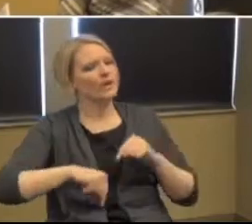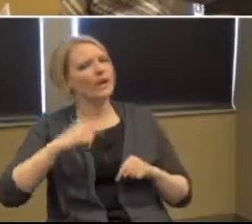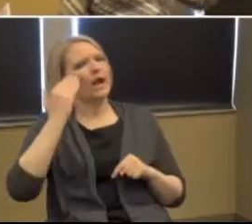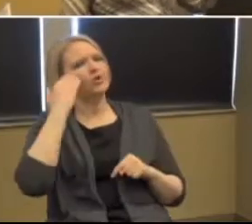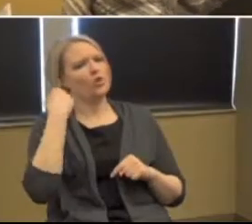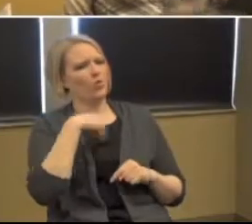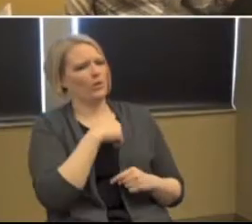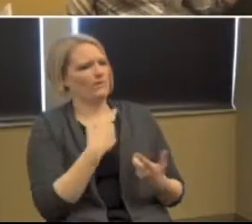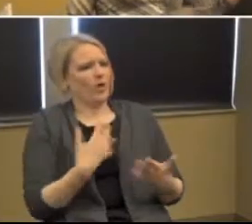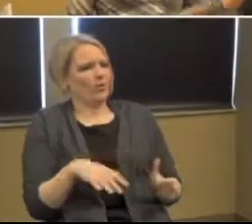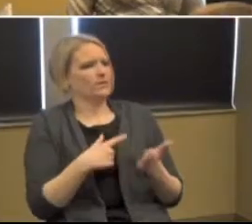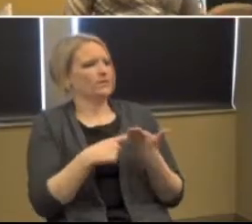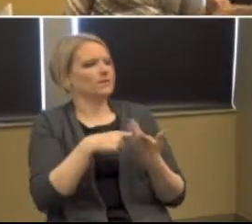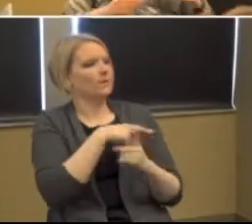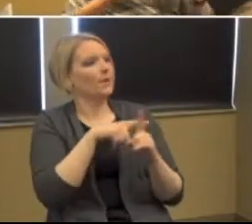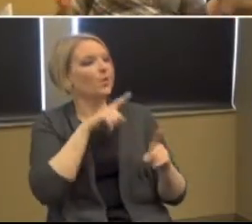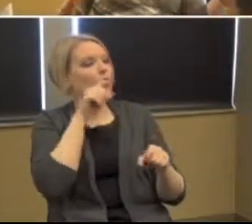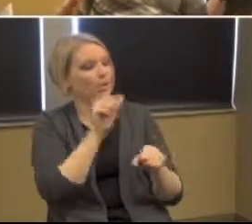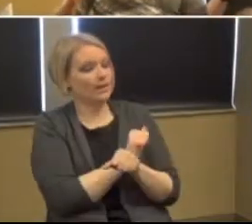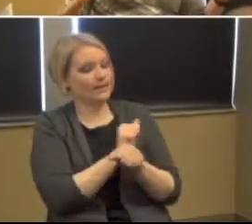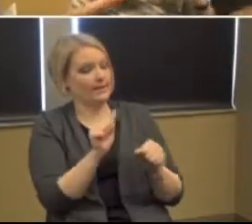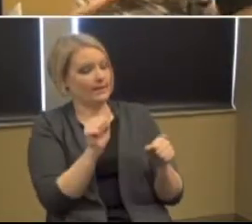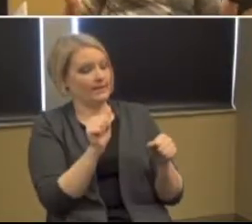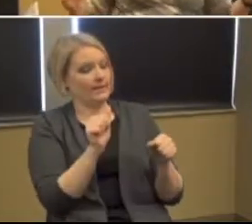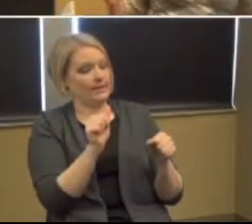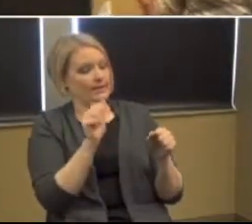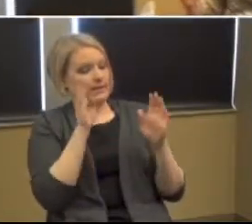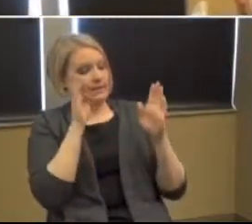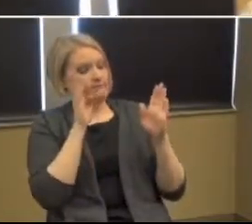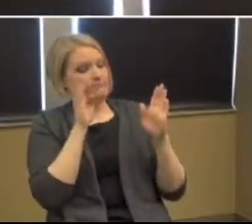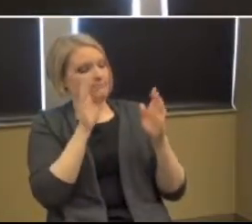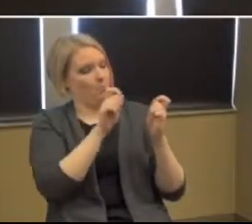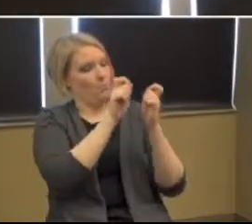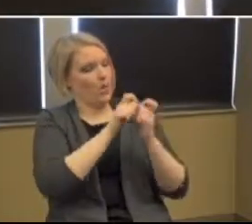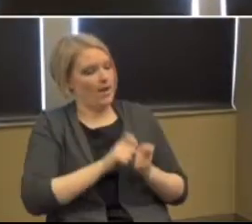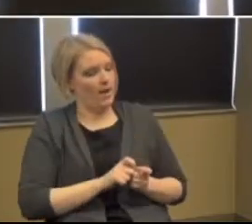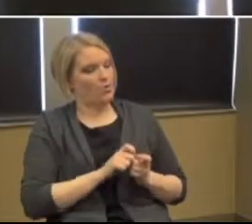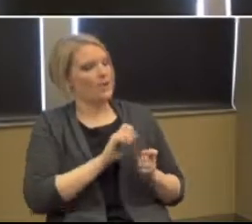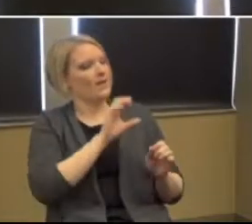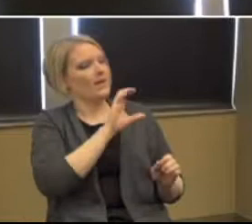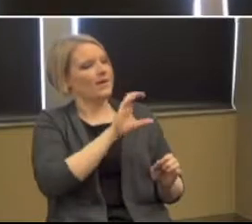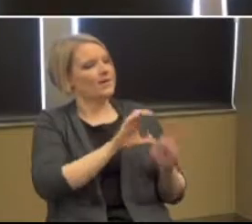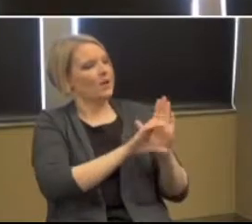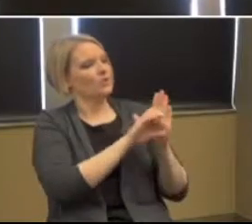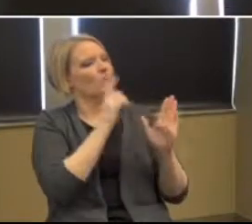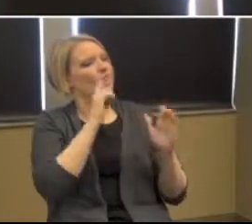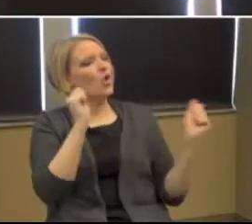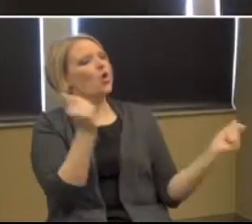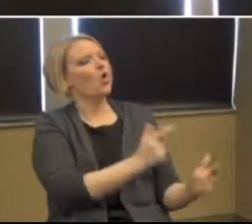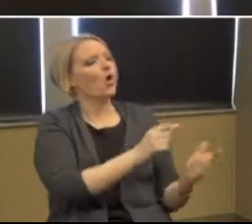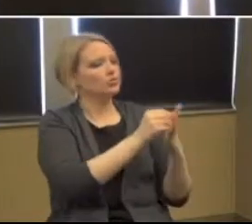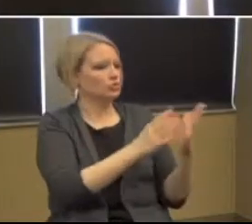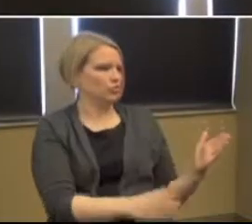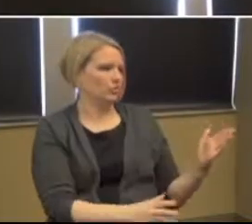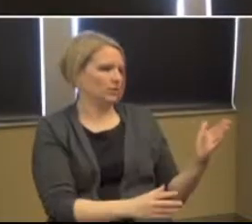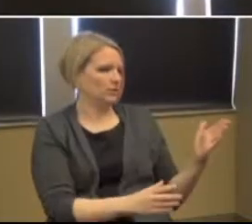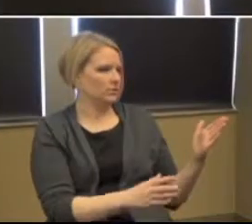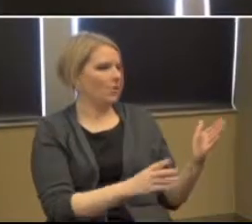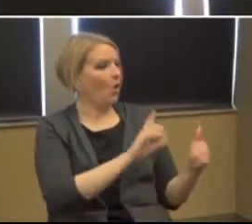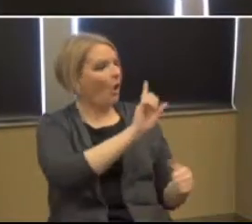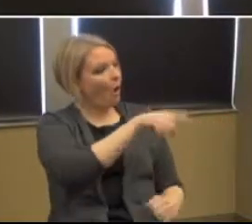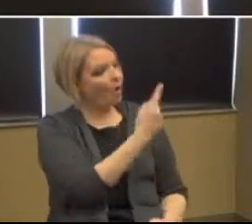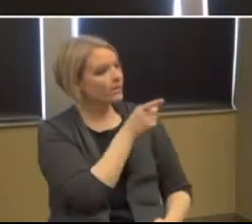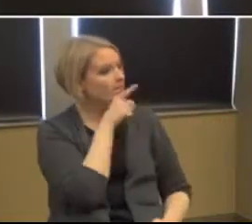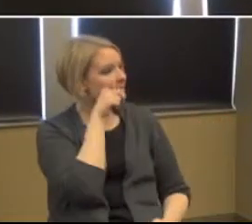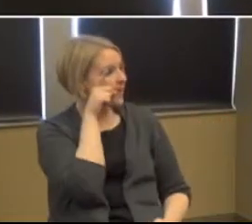this, it truly does address characteristics of all students. It's not necessarily for a student who is deaf or who